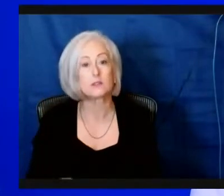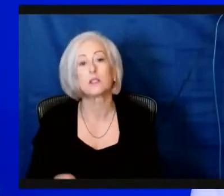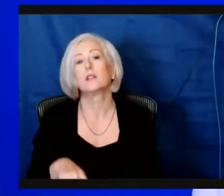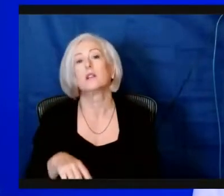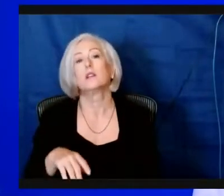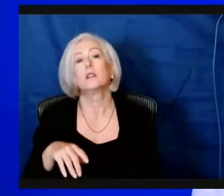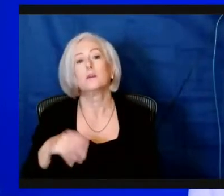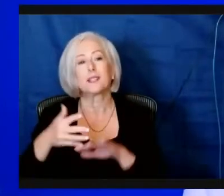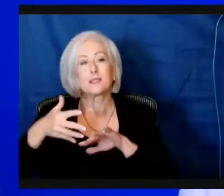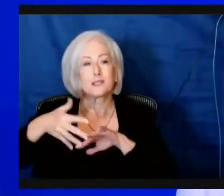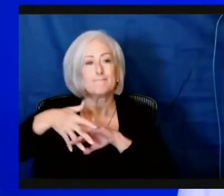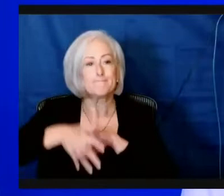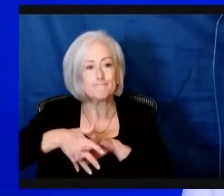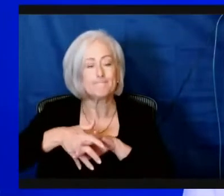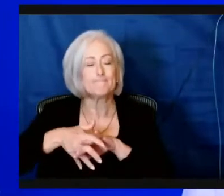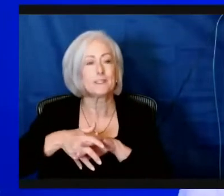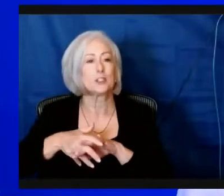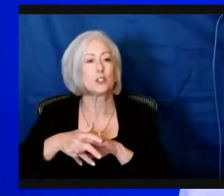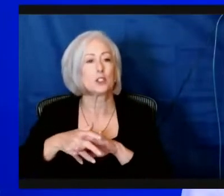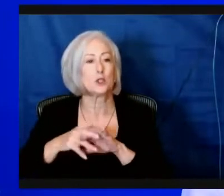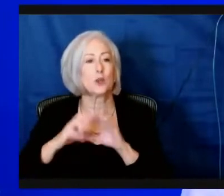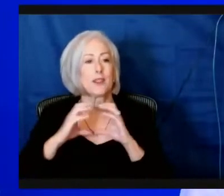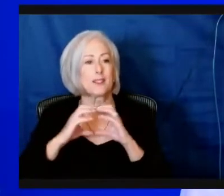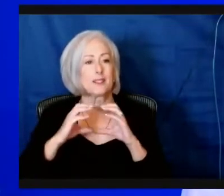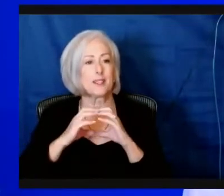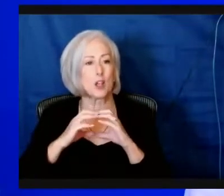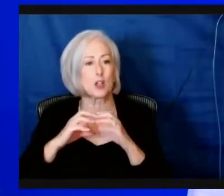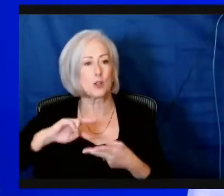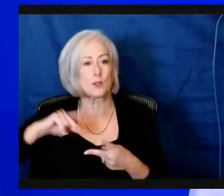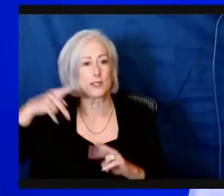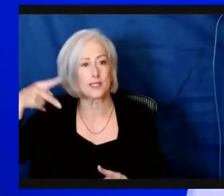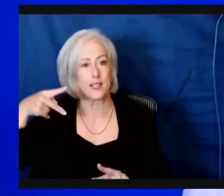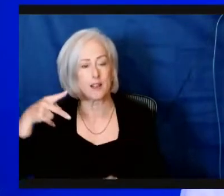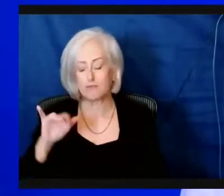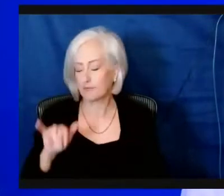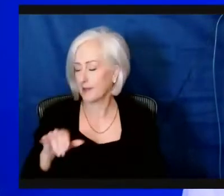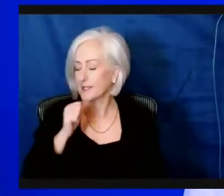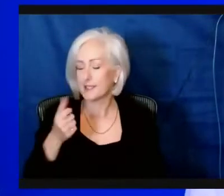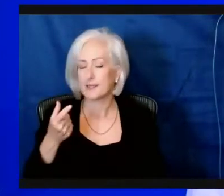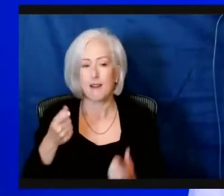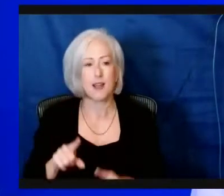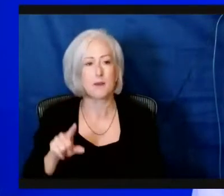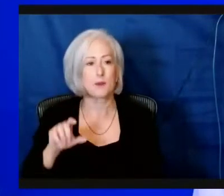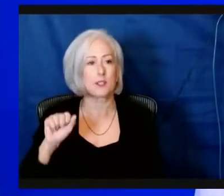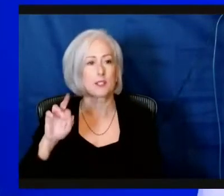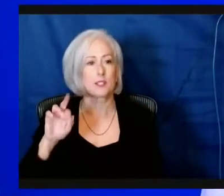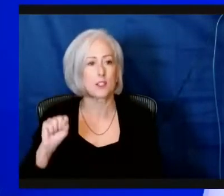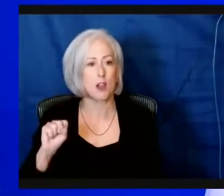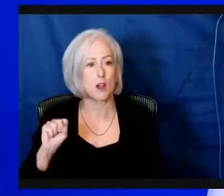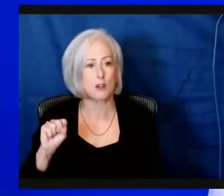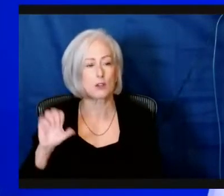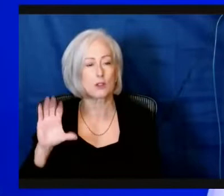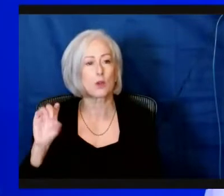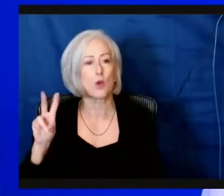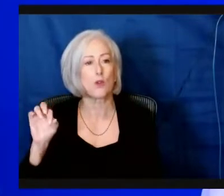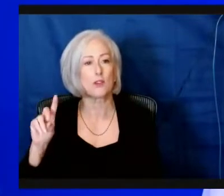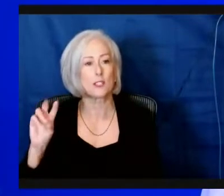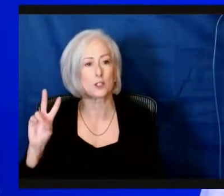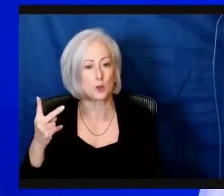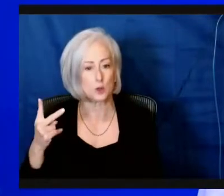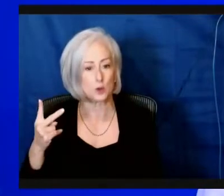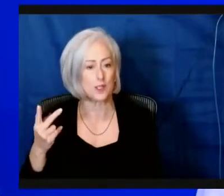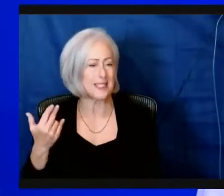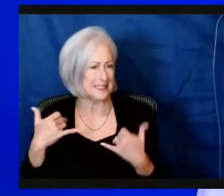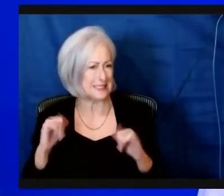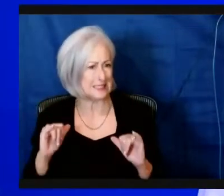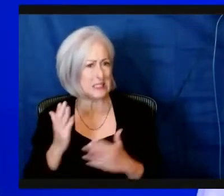DNA. This does not happen with SARS-CoV-2. We understand there may be some still viral remnants going on.